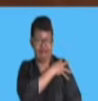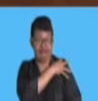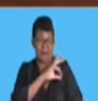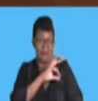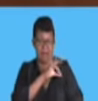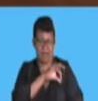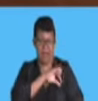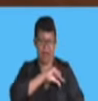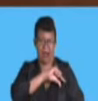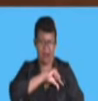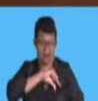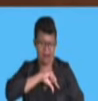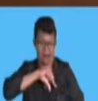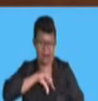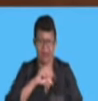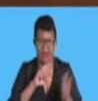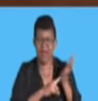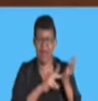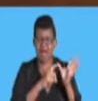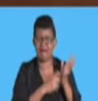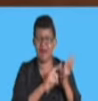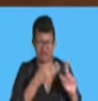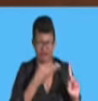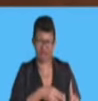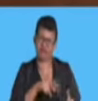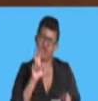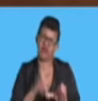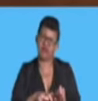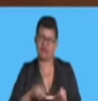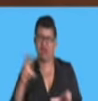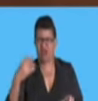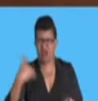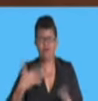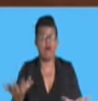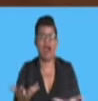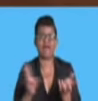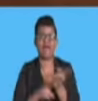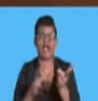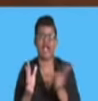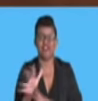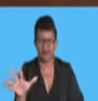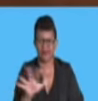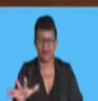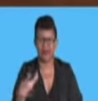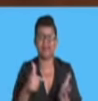Corporal Nabutubuto, is now retired and lives in his village in Wainubuka, Thailand North.